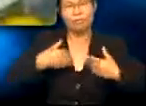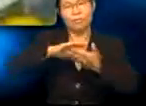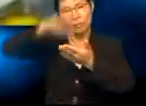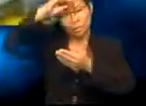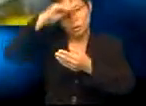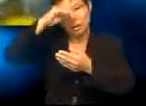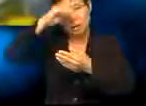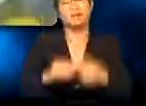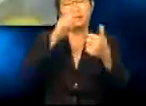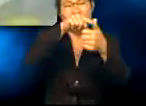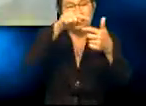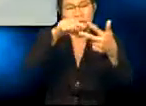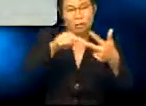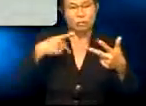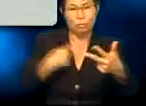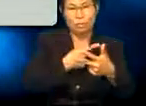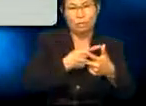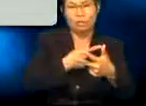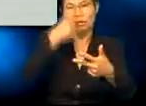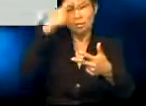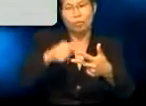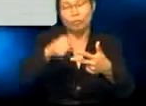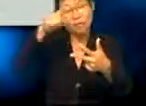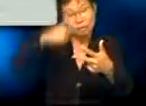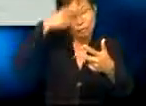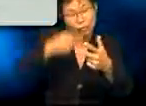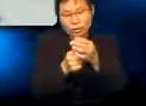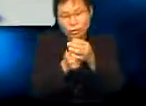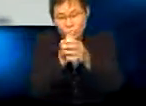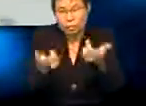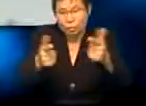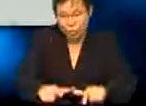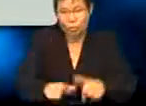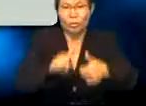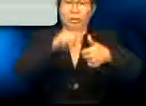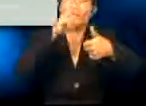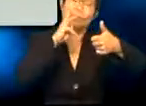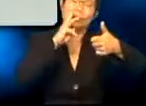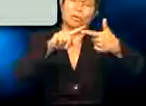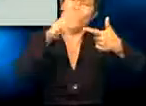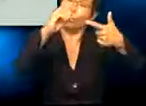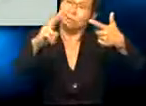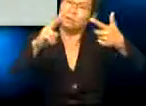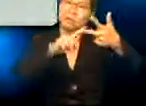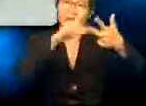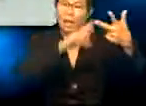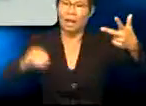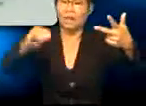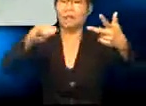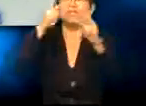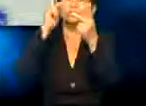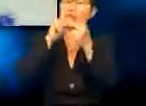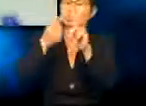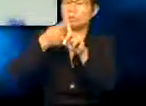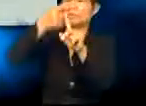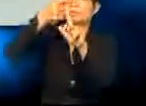learned that there are three things needed for germination to take place. They are water, oxygen, and a